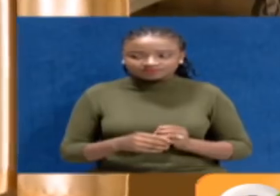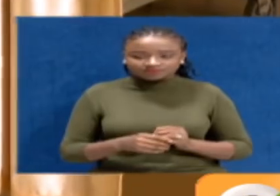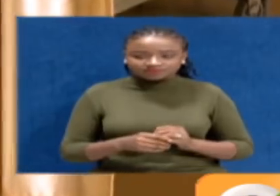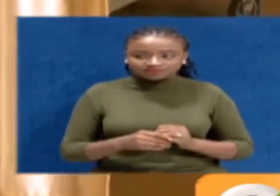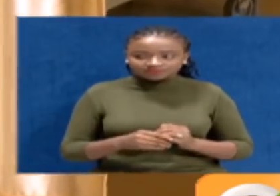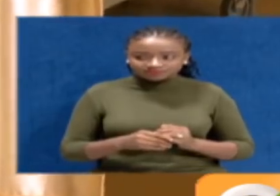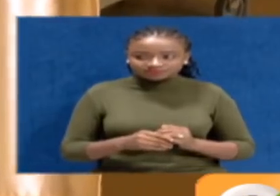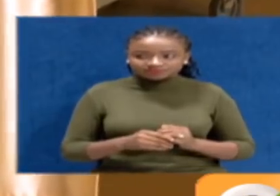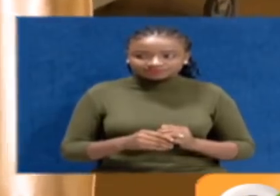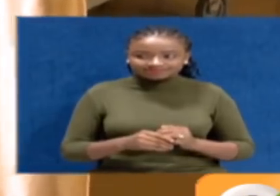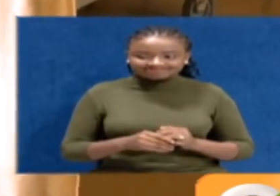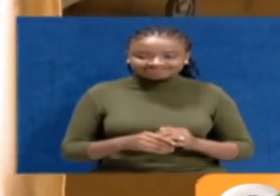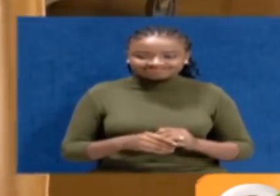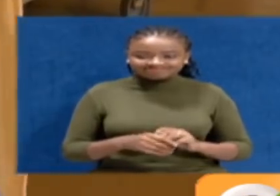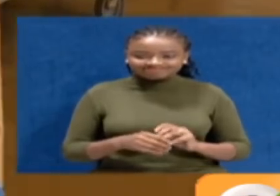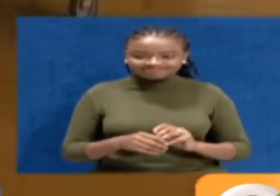palliative.